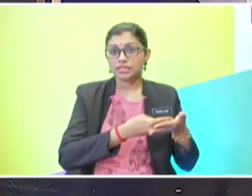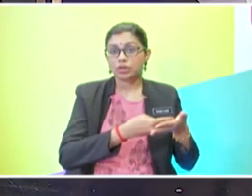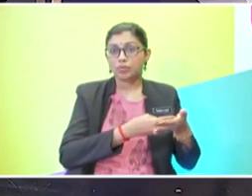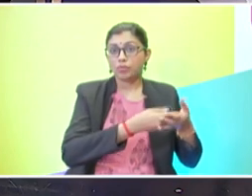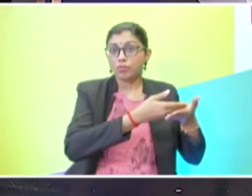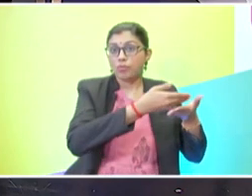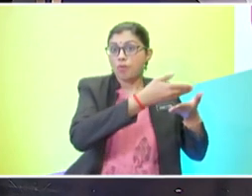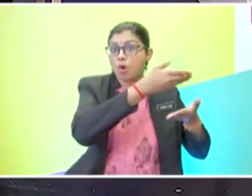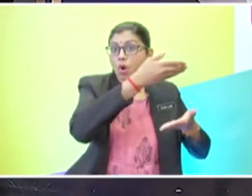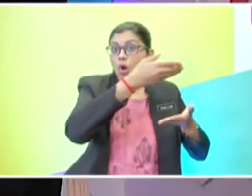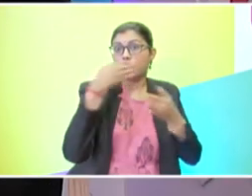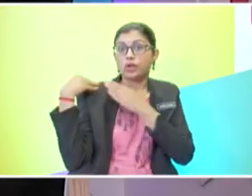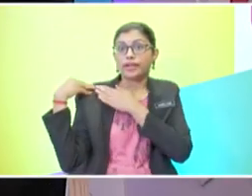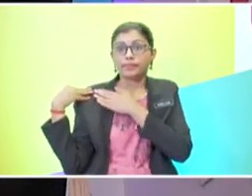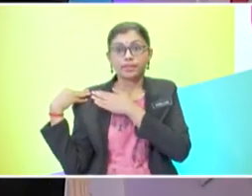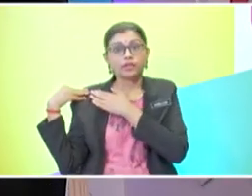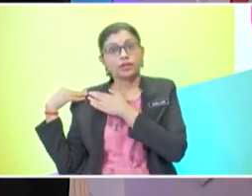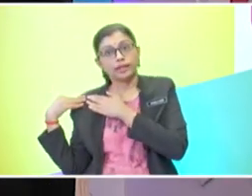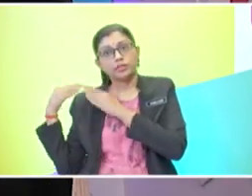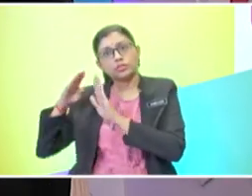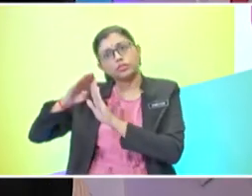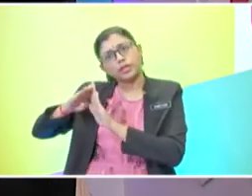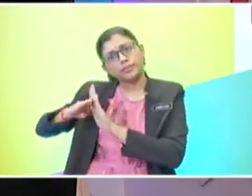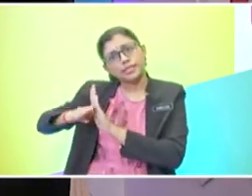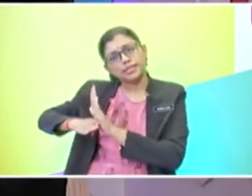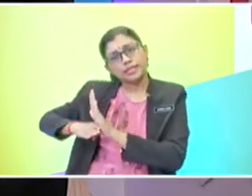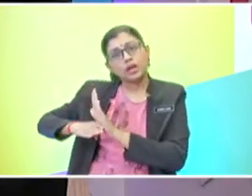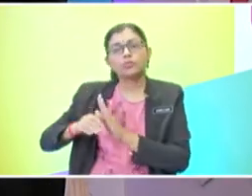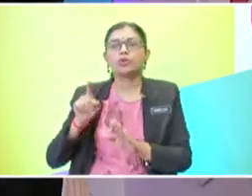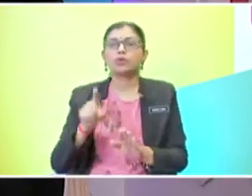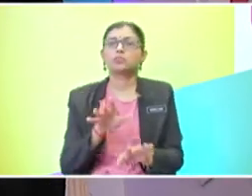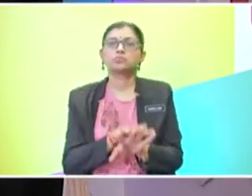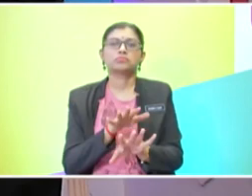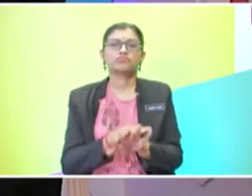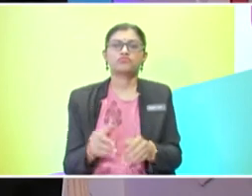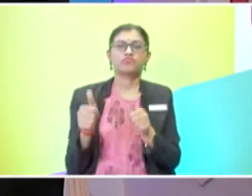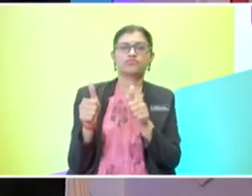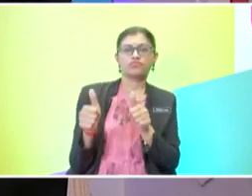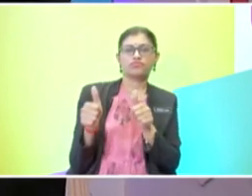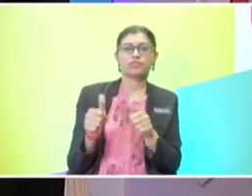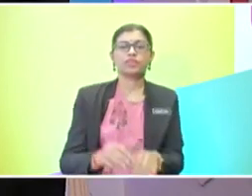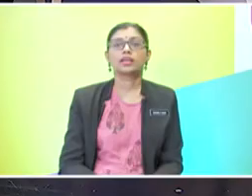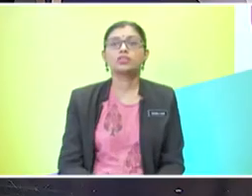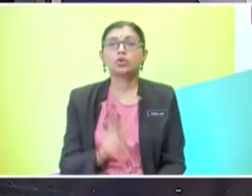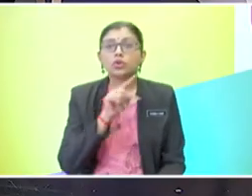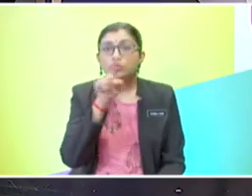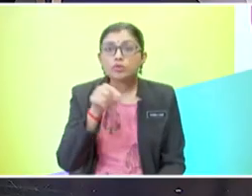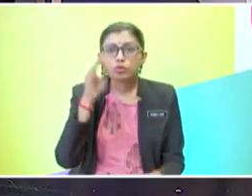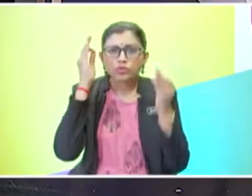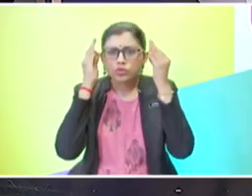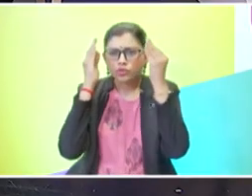Okay, so kids, you must know. Okay, so what do you prefer now? Asset? You want to own more asset or you want to have more liabilities? I want